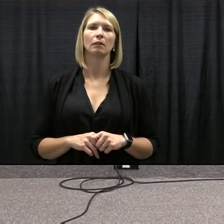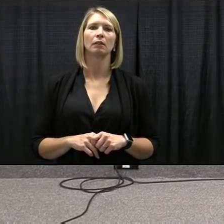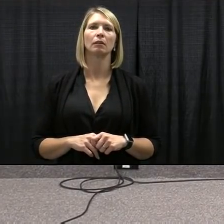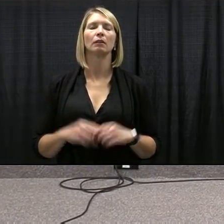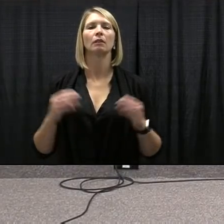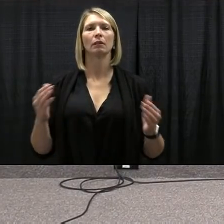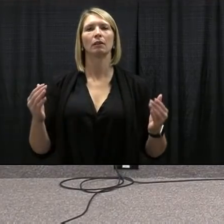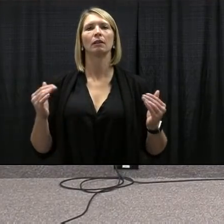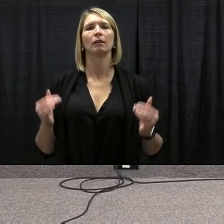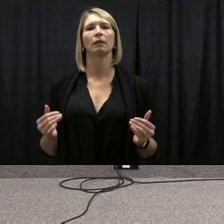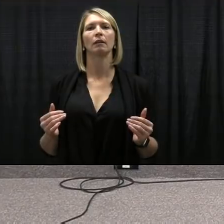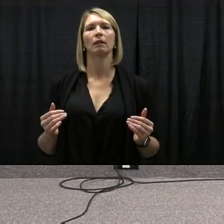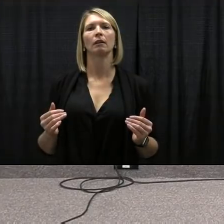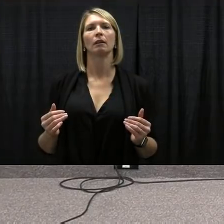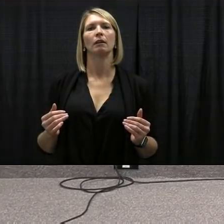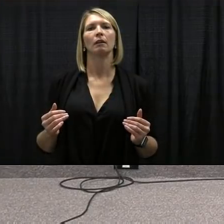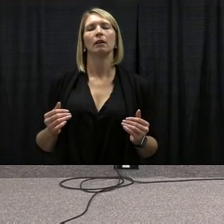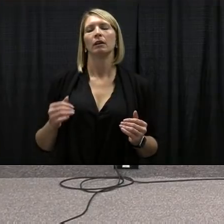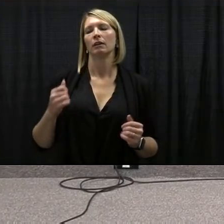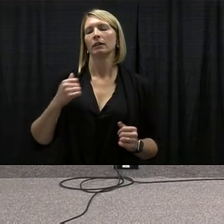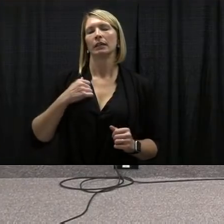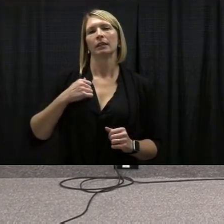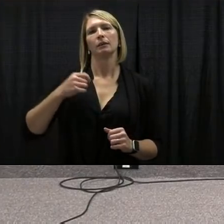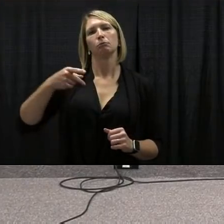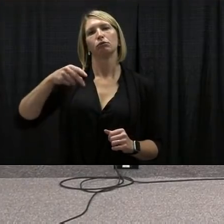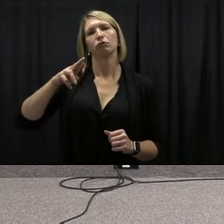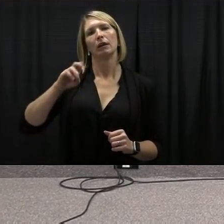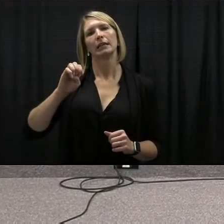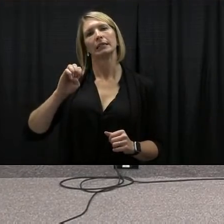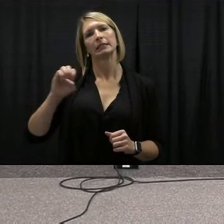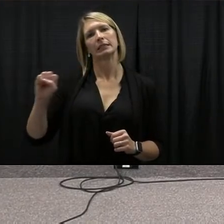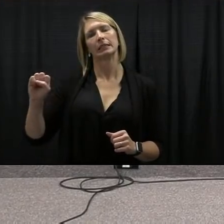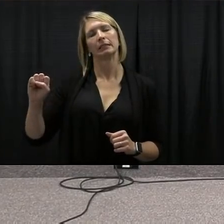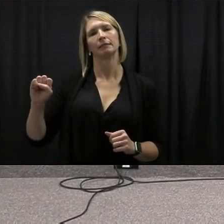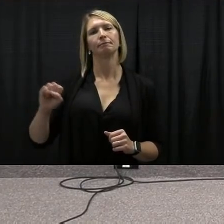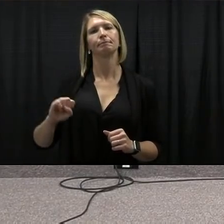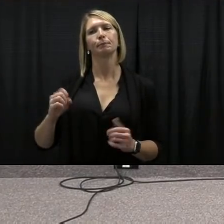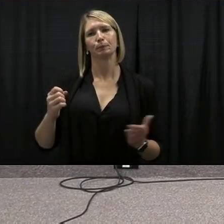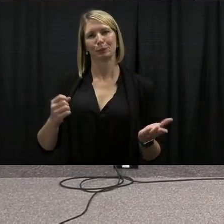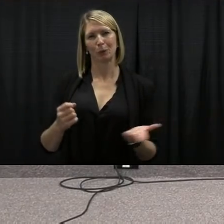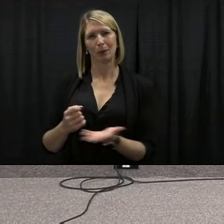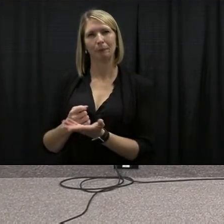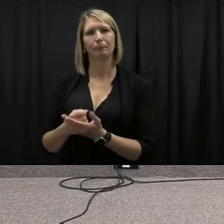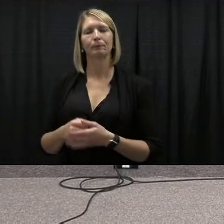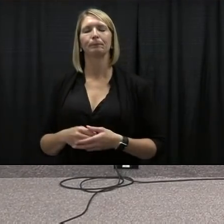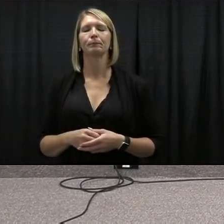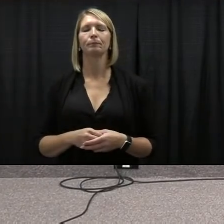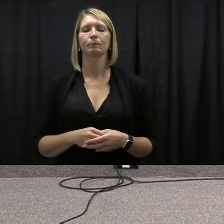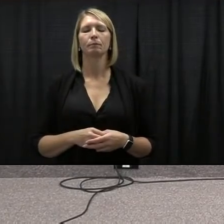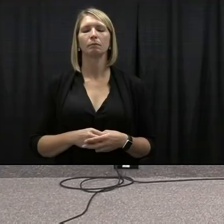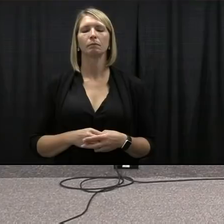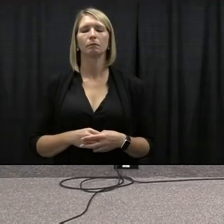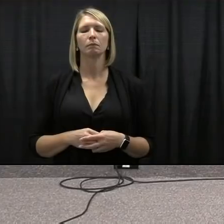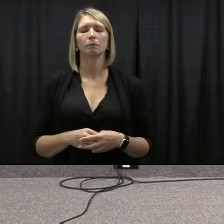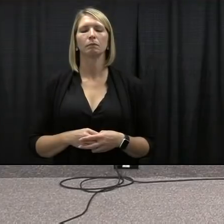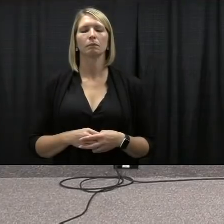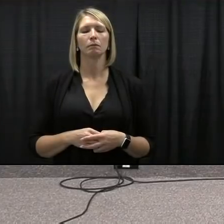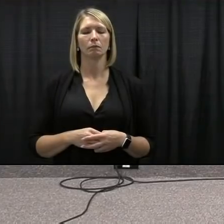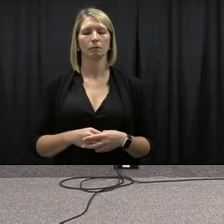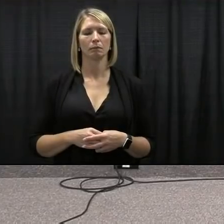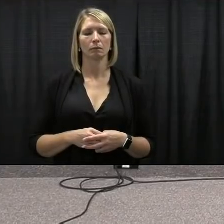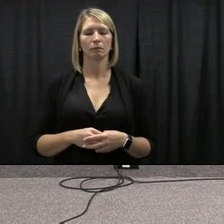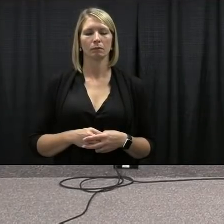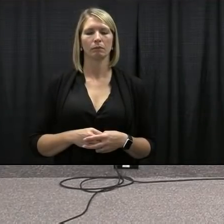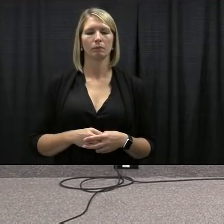Our next questions are from Sarah Smelly with the Canadian Press. Please go ahead. Thank you. I'm wondering if are